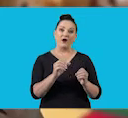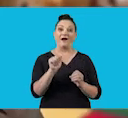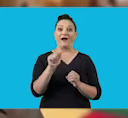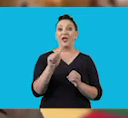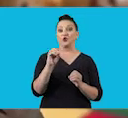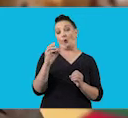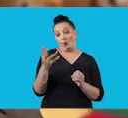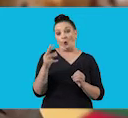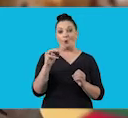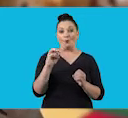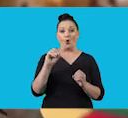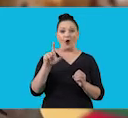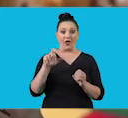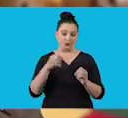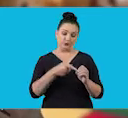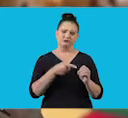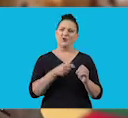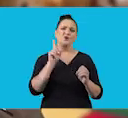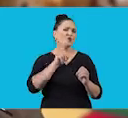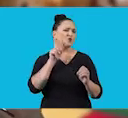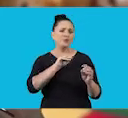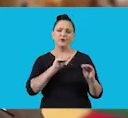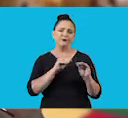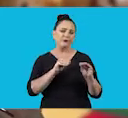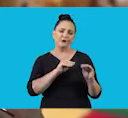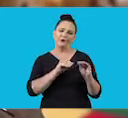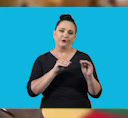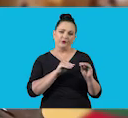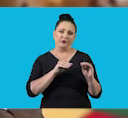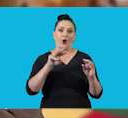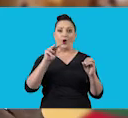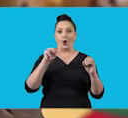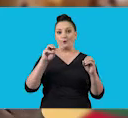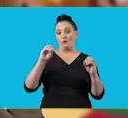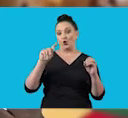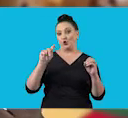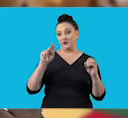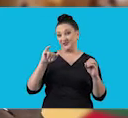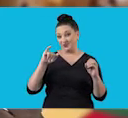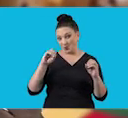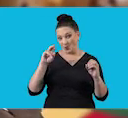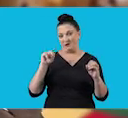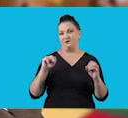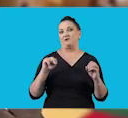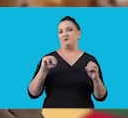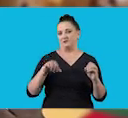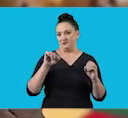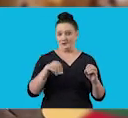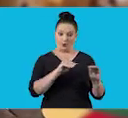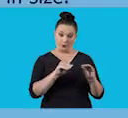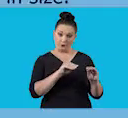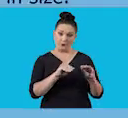made up of particles which can either be atoms or molecules. And those particles are always in a state of continuous motion.